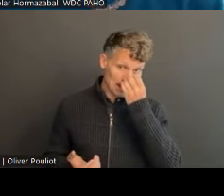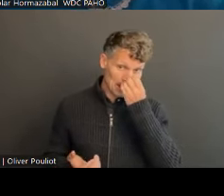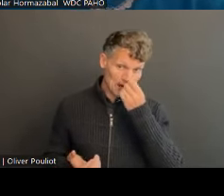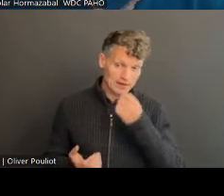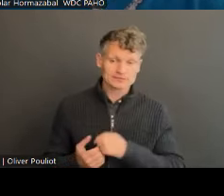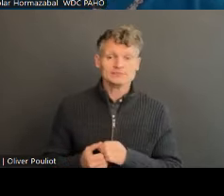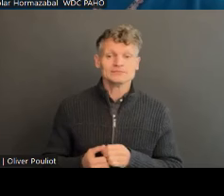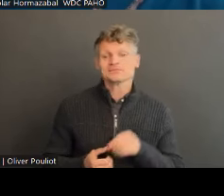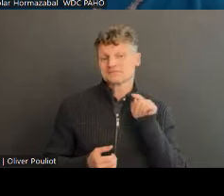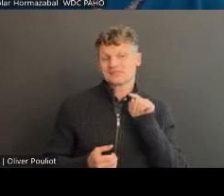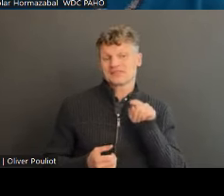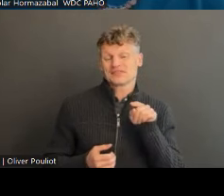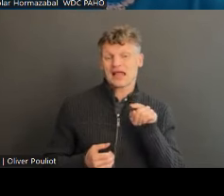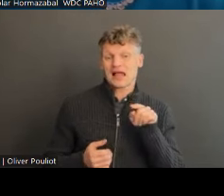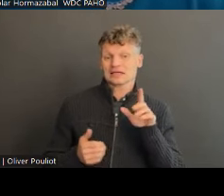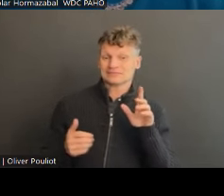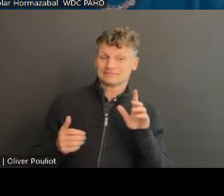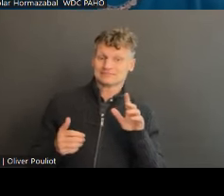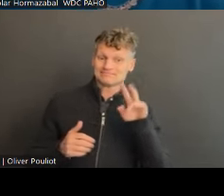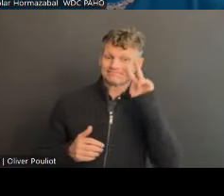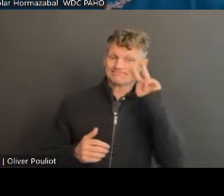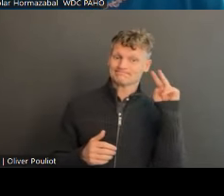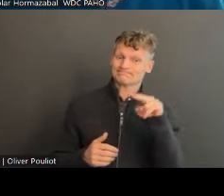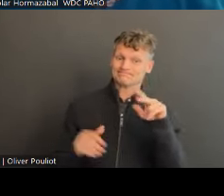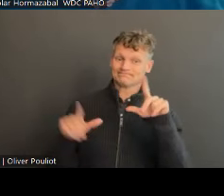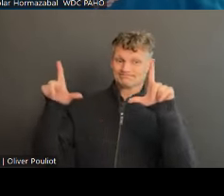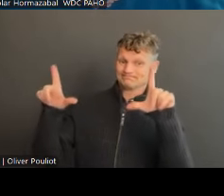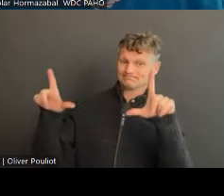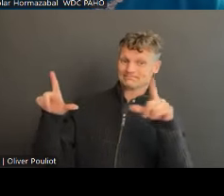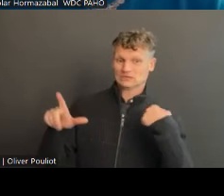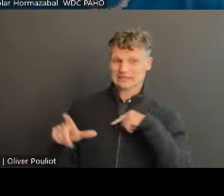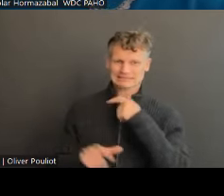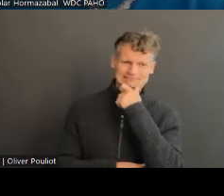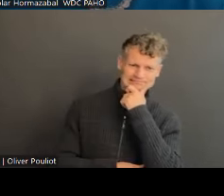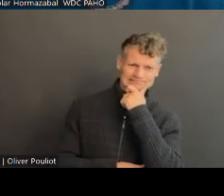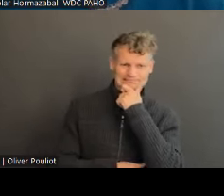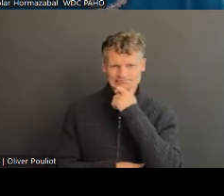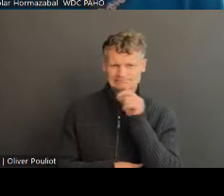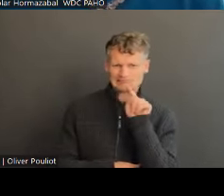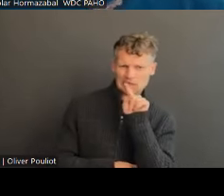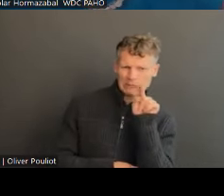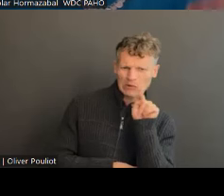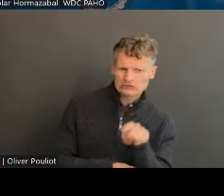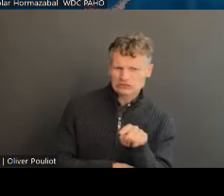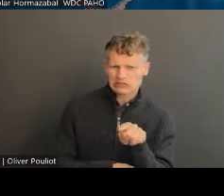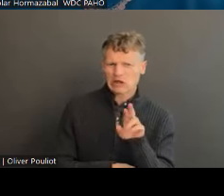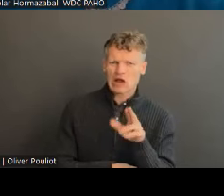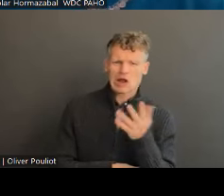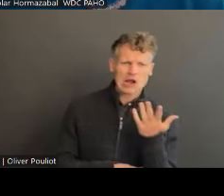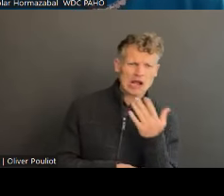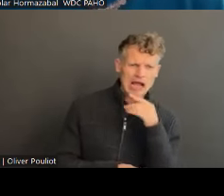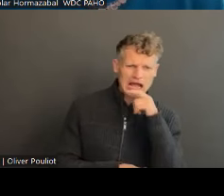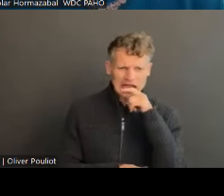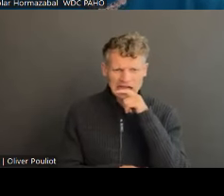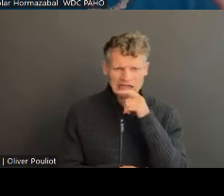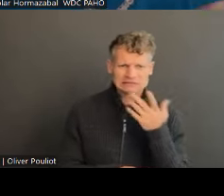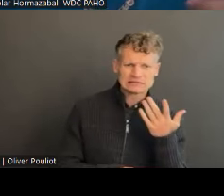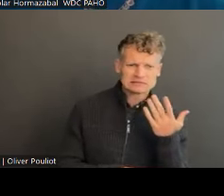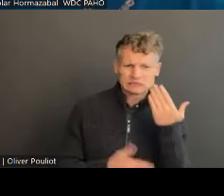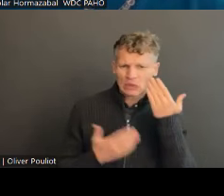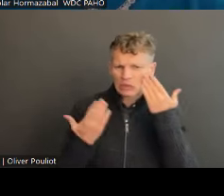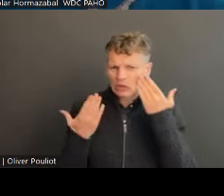framework, we know that we always have doubts, we always have questions. On the one hand, this is complex. This has to